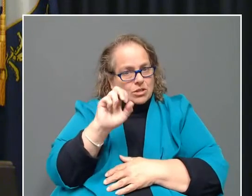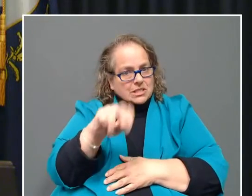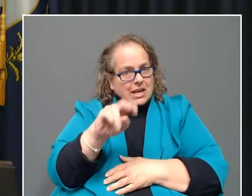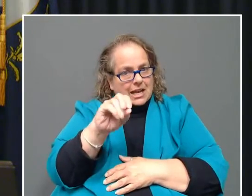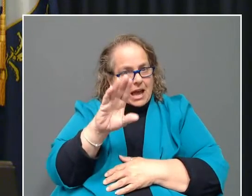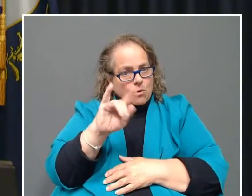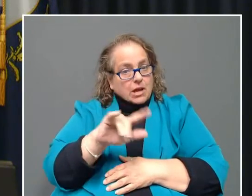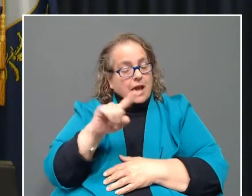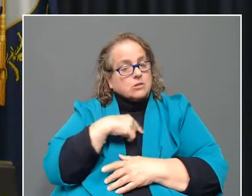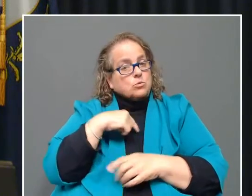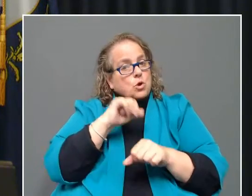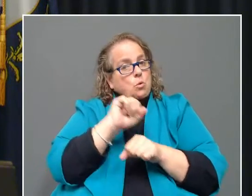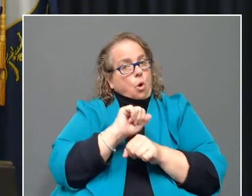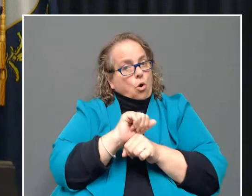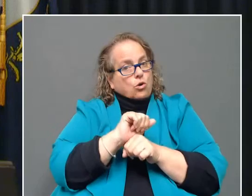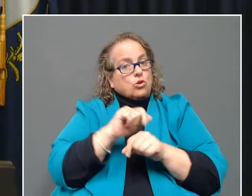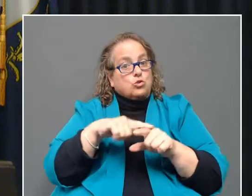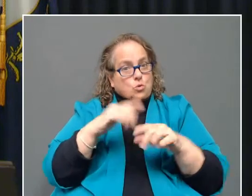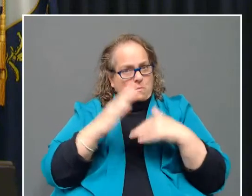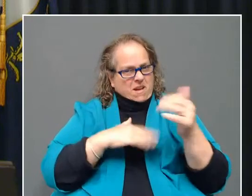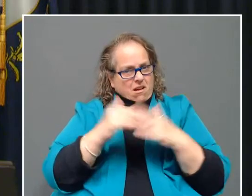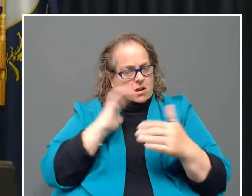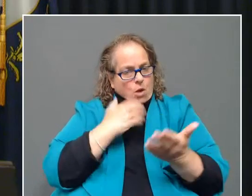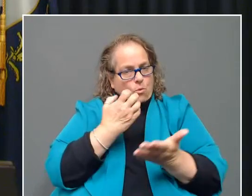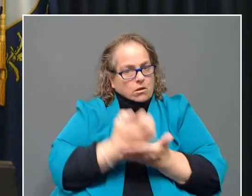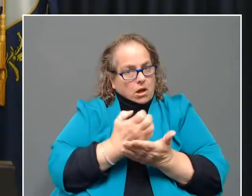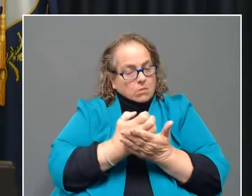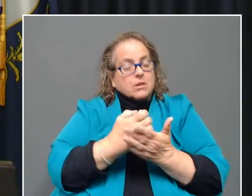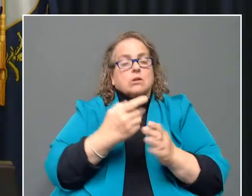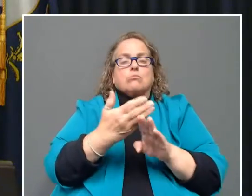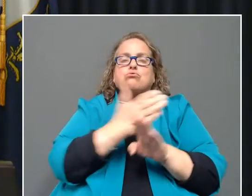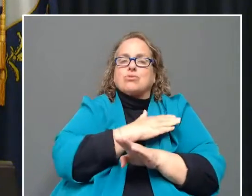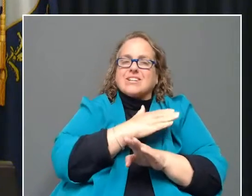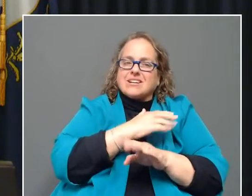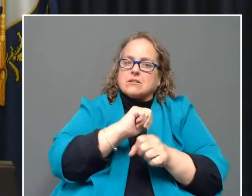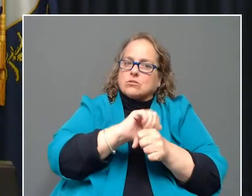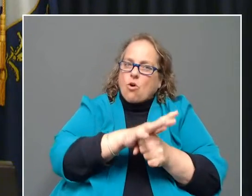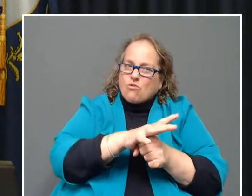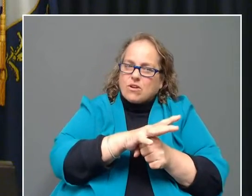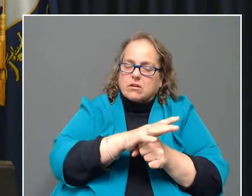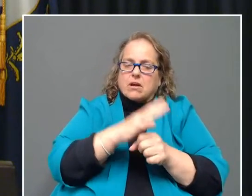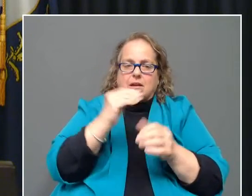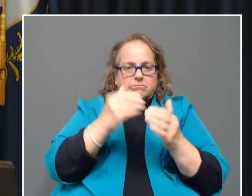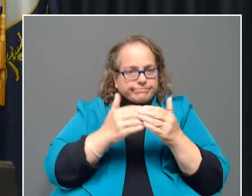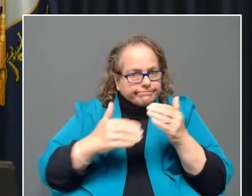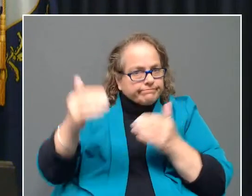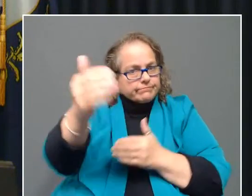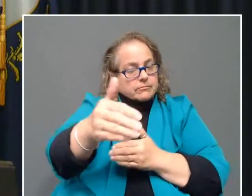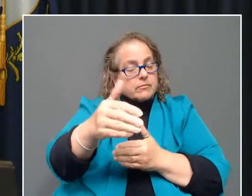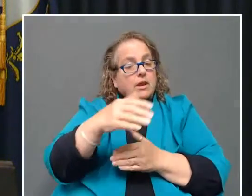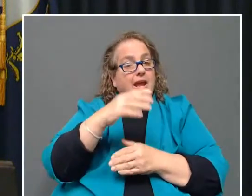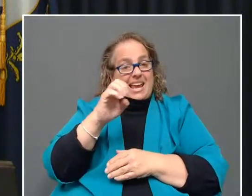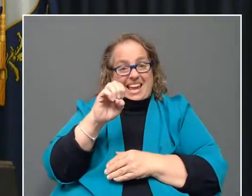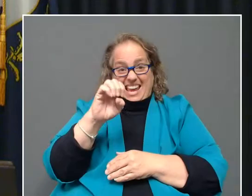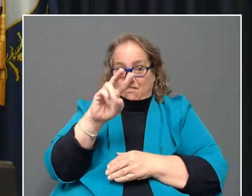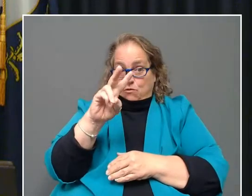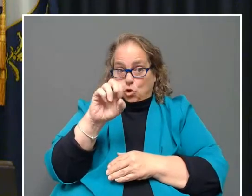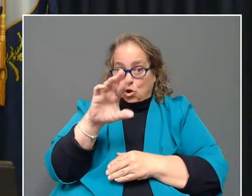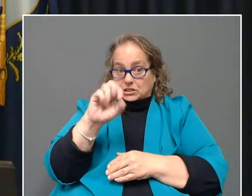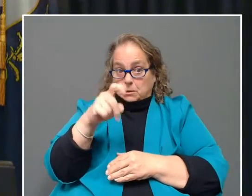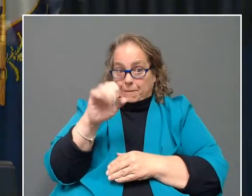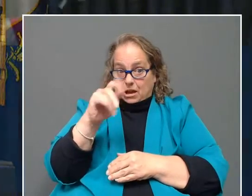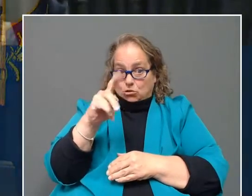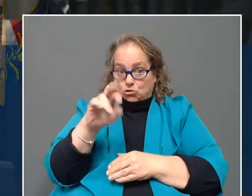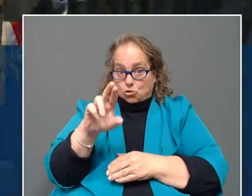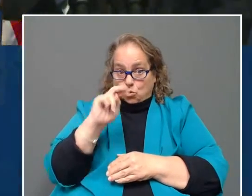to pre-pandemic levels and beyond. Eberspecher, North America is moving forward with plans for a new facility